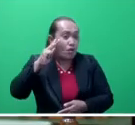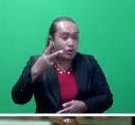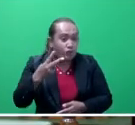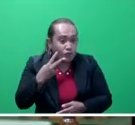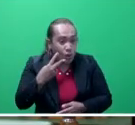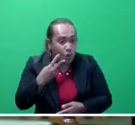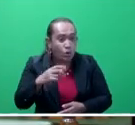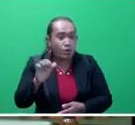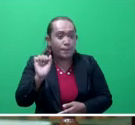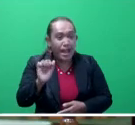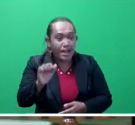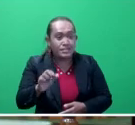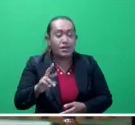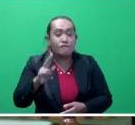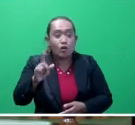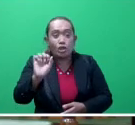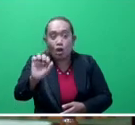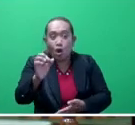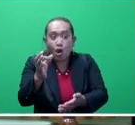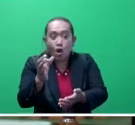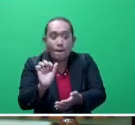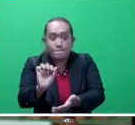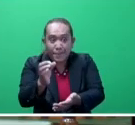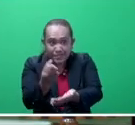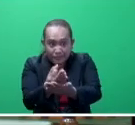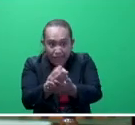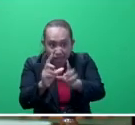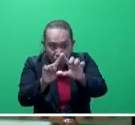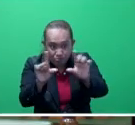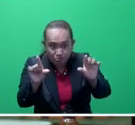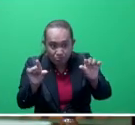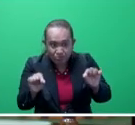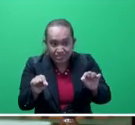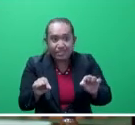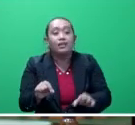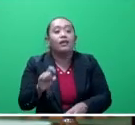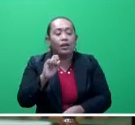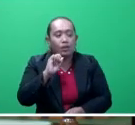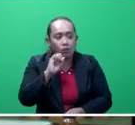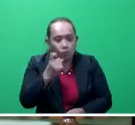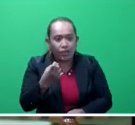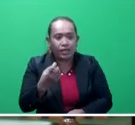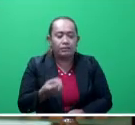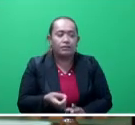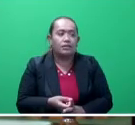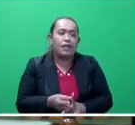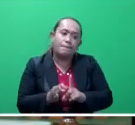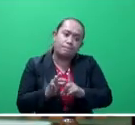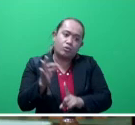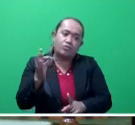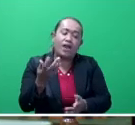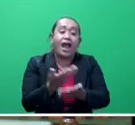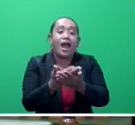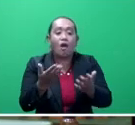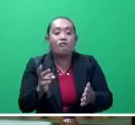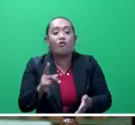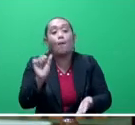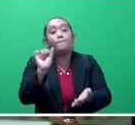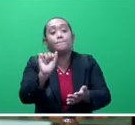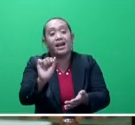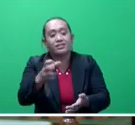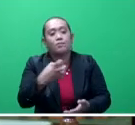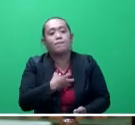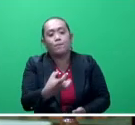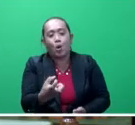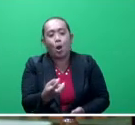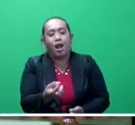for e-ticketing will be reduced from 4.5% to 3.5%. This will assist bus operators, which are now operating at